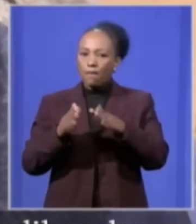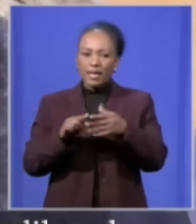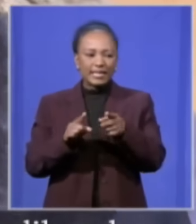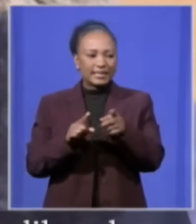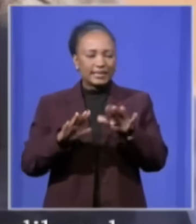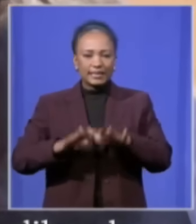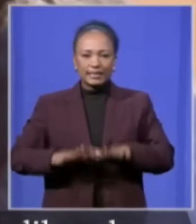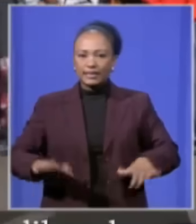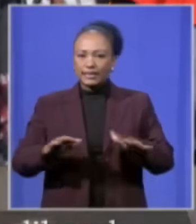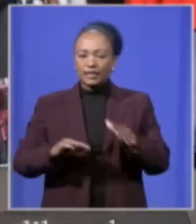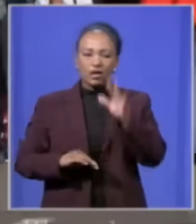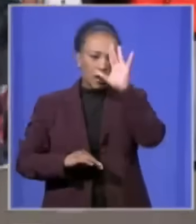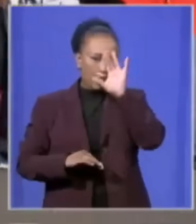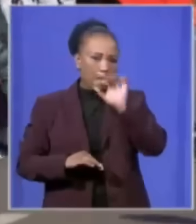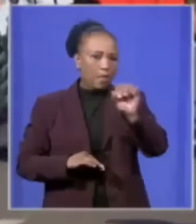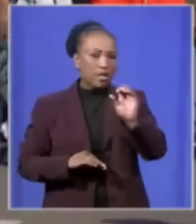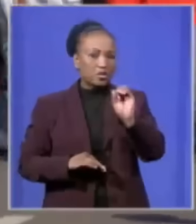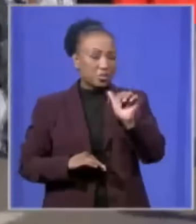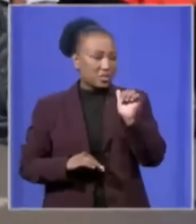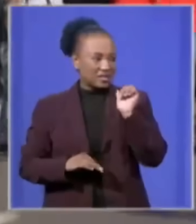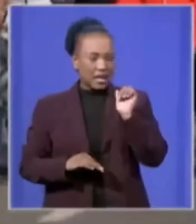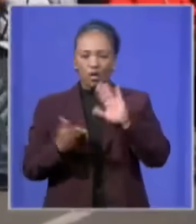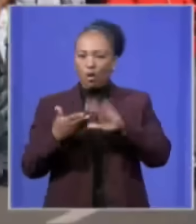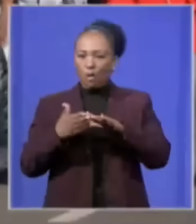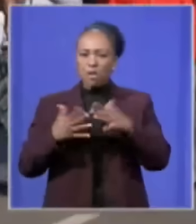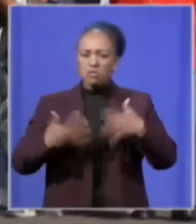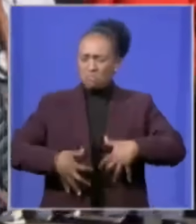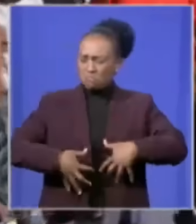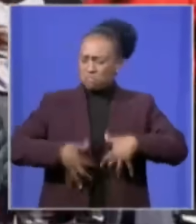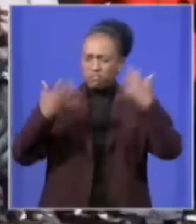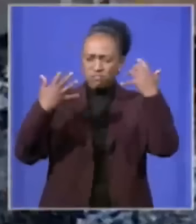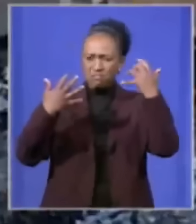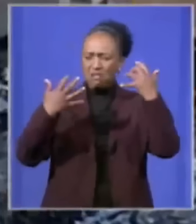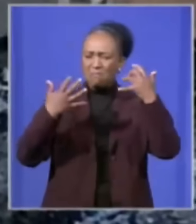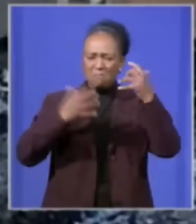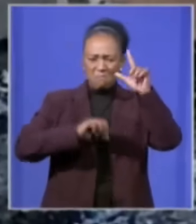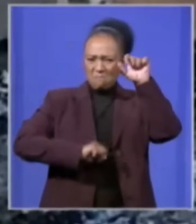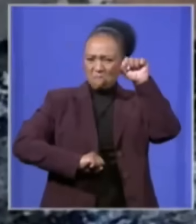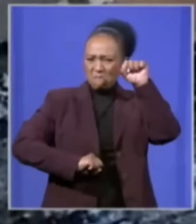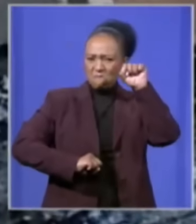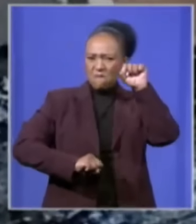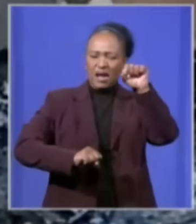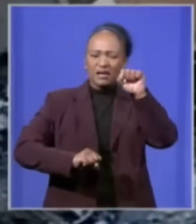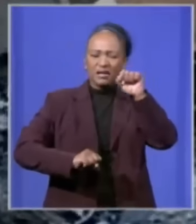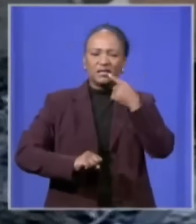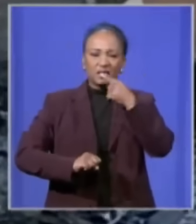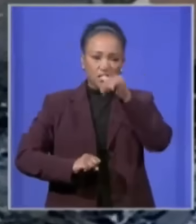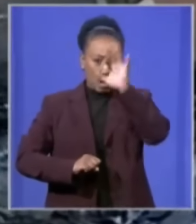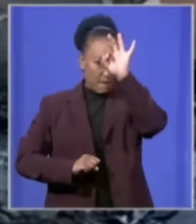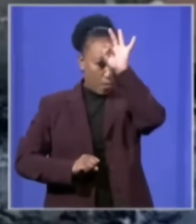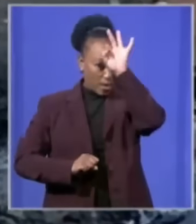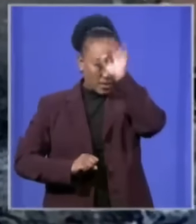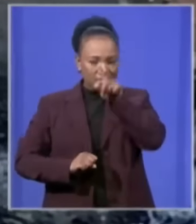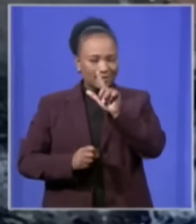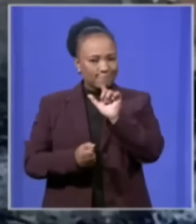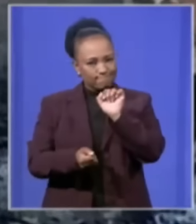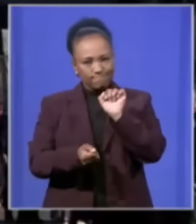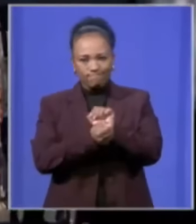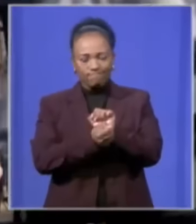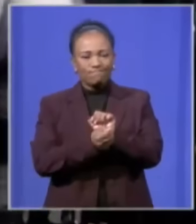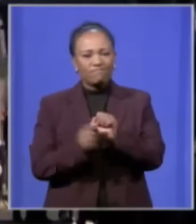mabenkele kgoparara la Maponya Maabane. Balapa ba ipileditše gore maphodisa a golege mmolai wa morwa wa